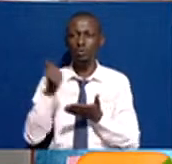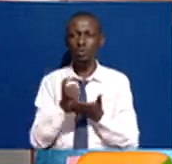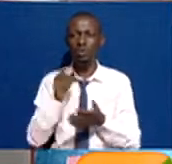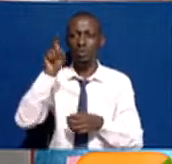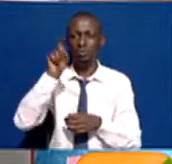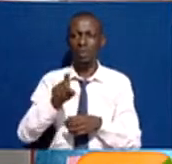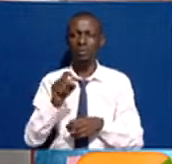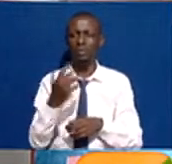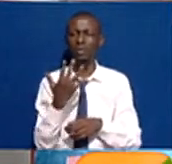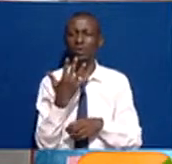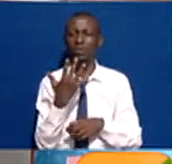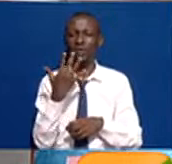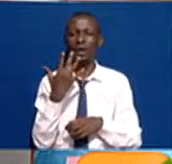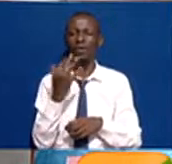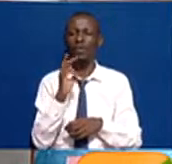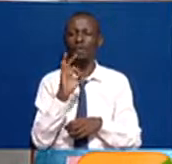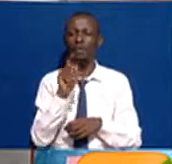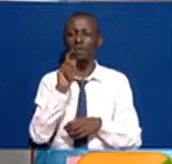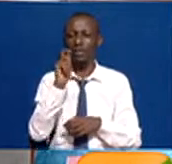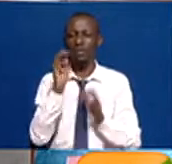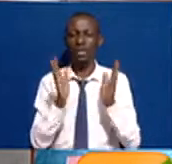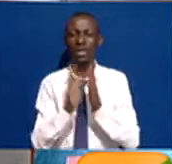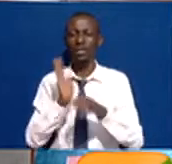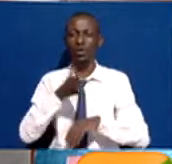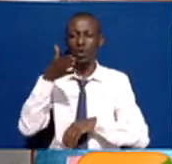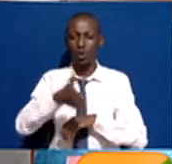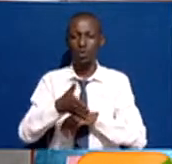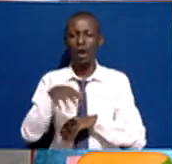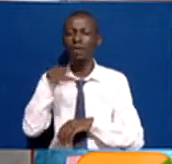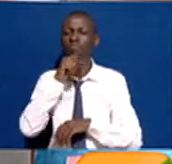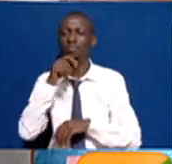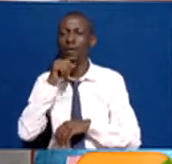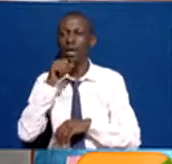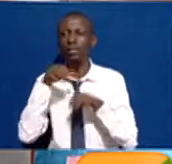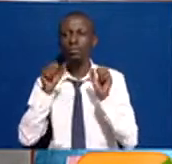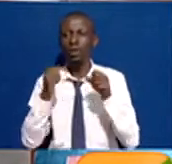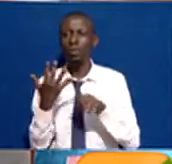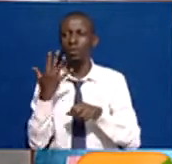to be 5 feet and above, okay? If you're a man, you need to be